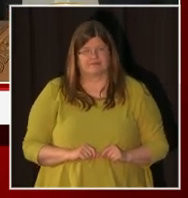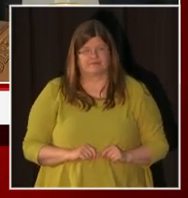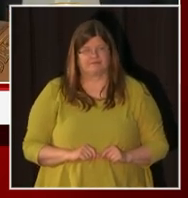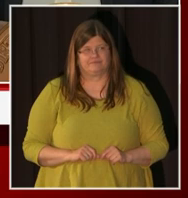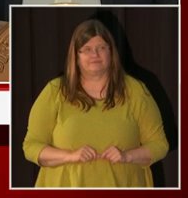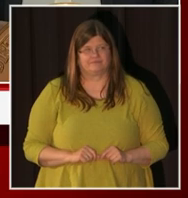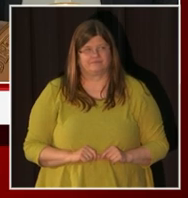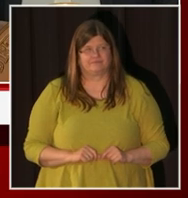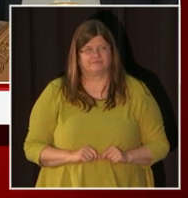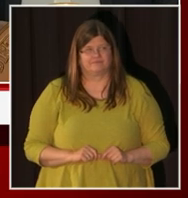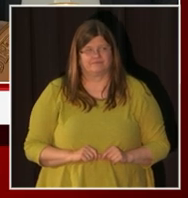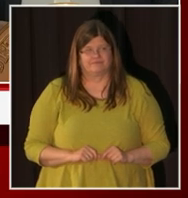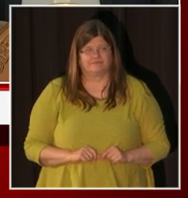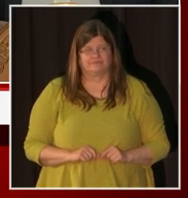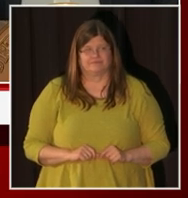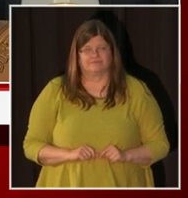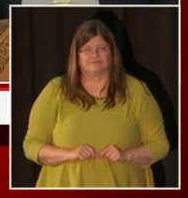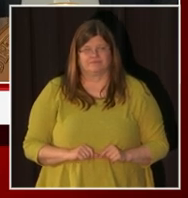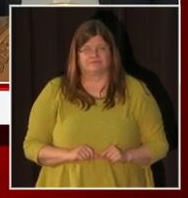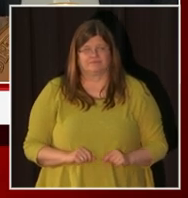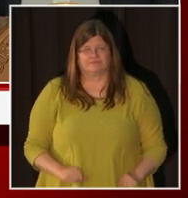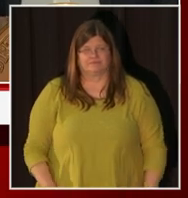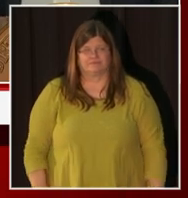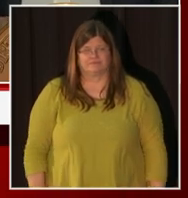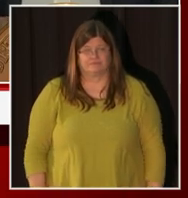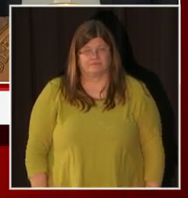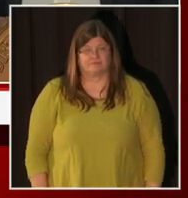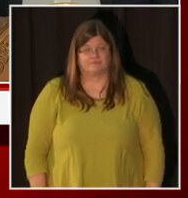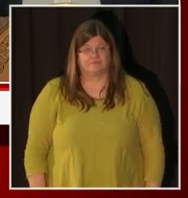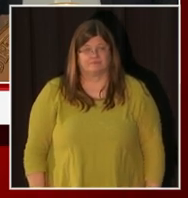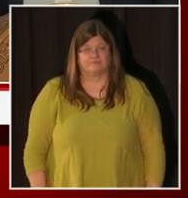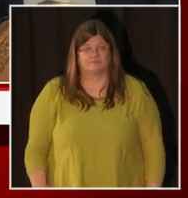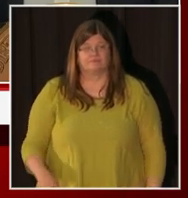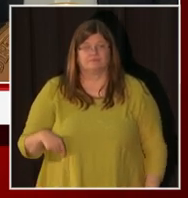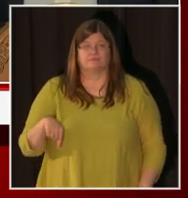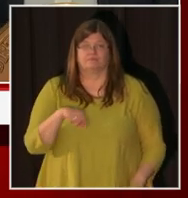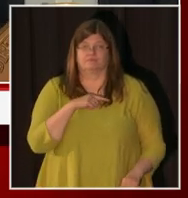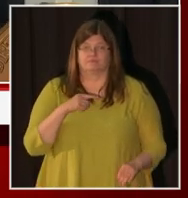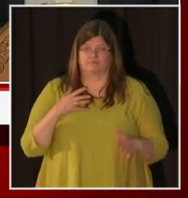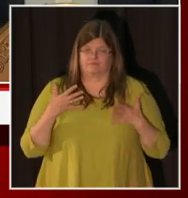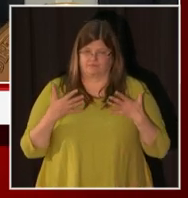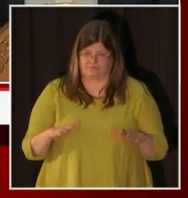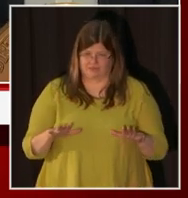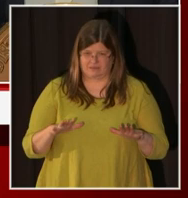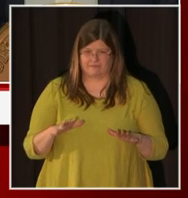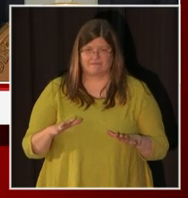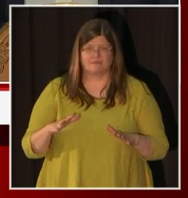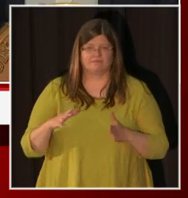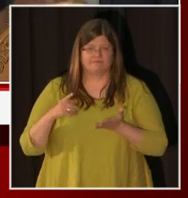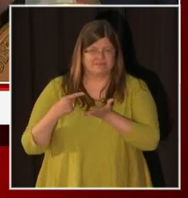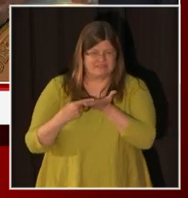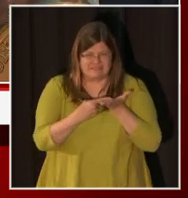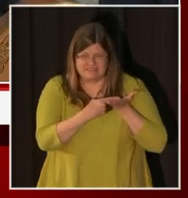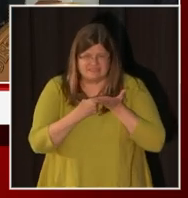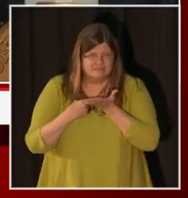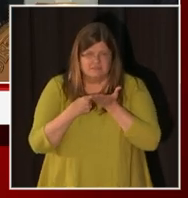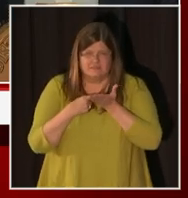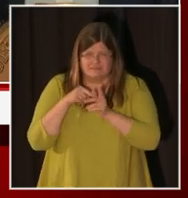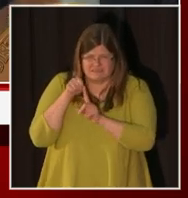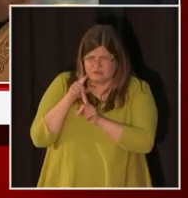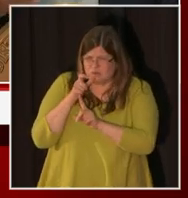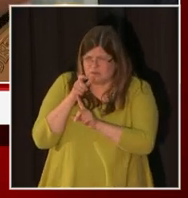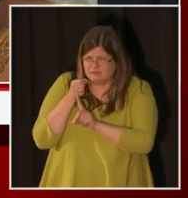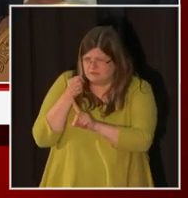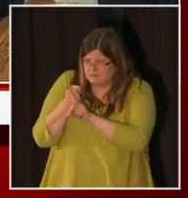So having discussed our work on contact tracing and testing, we want to